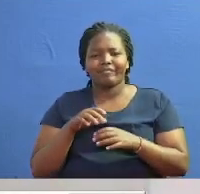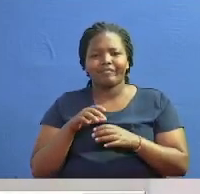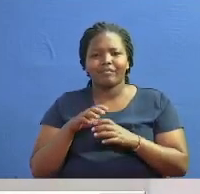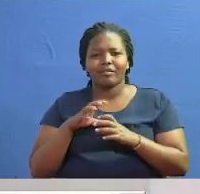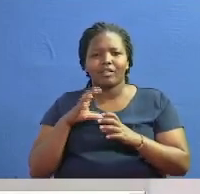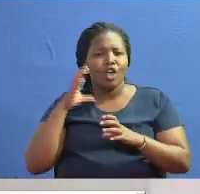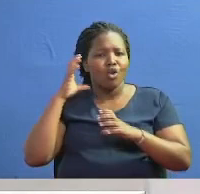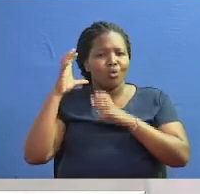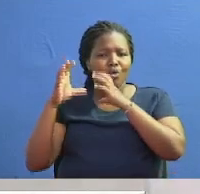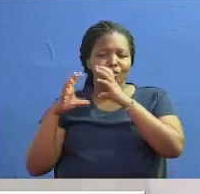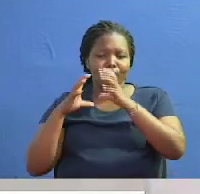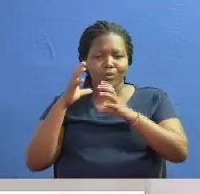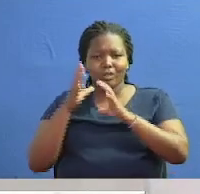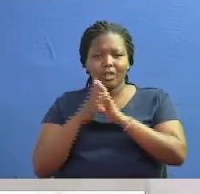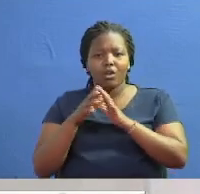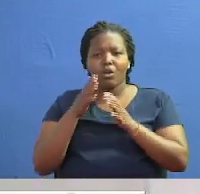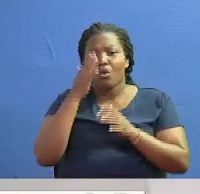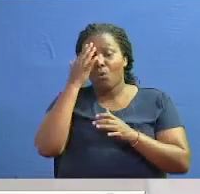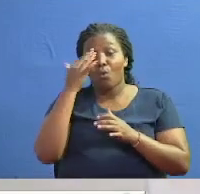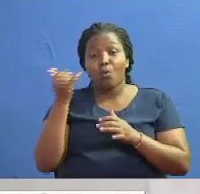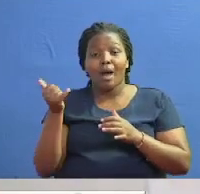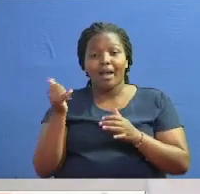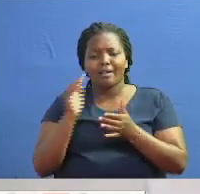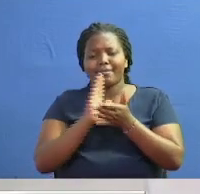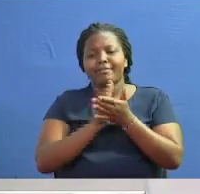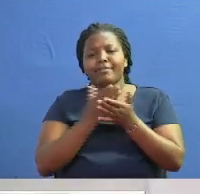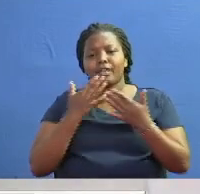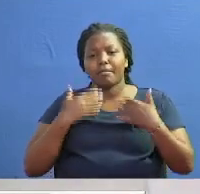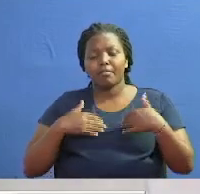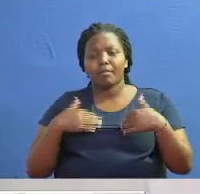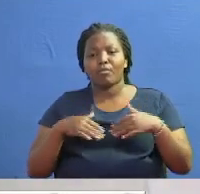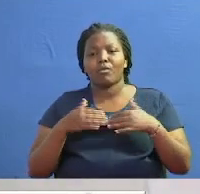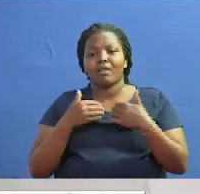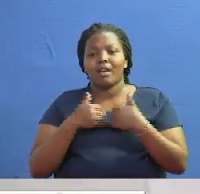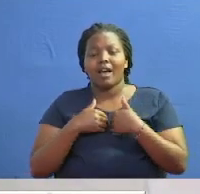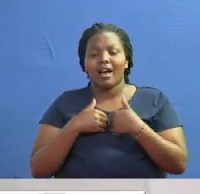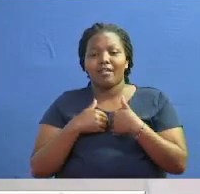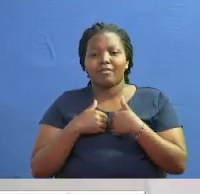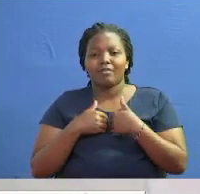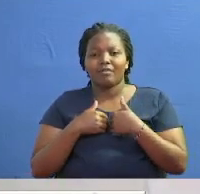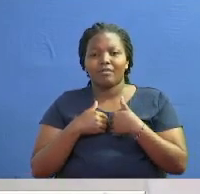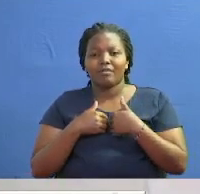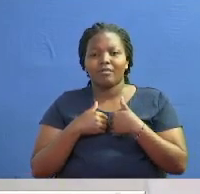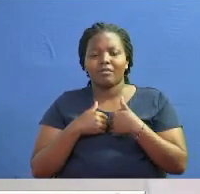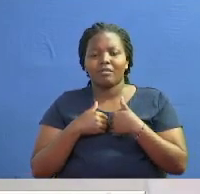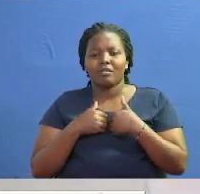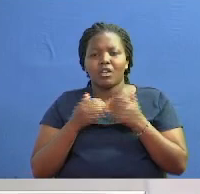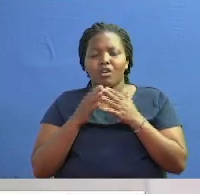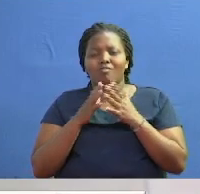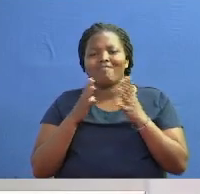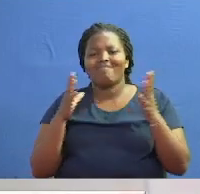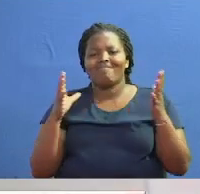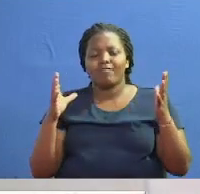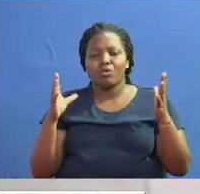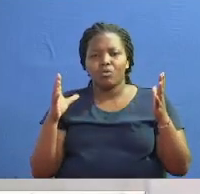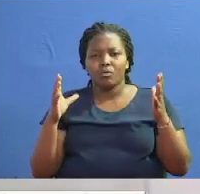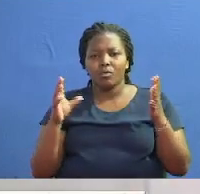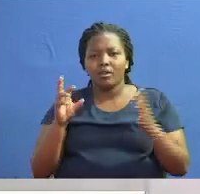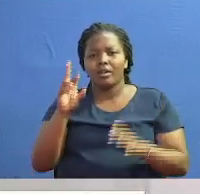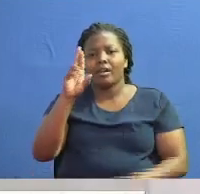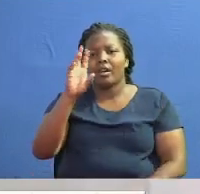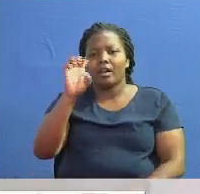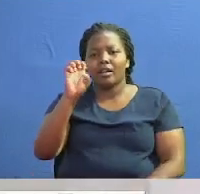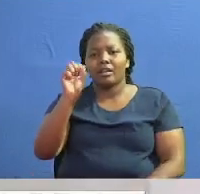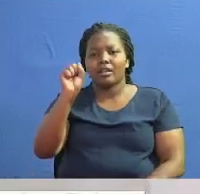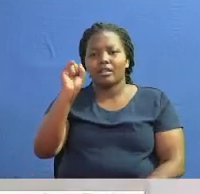Why are some people with let's say hemoglobin more resistant to malaria than